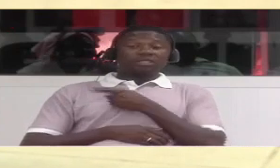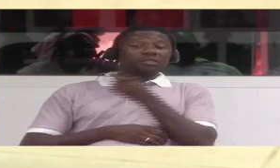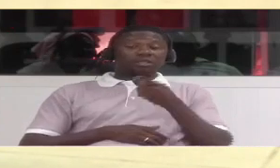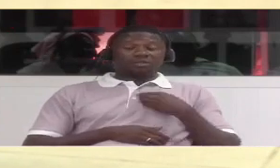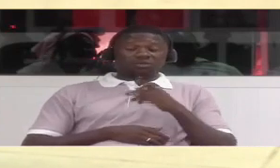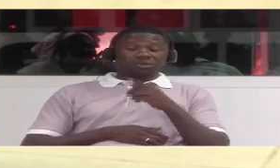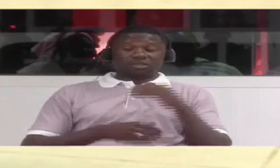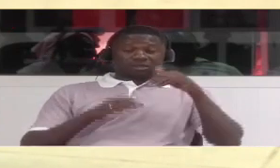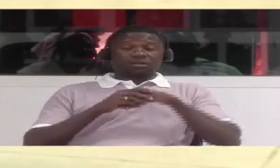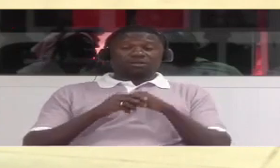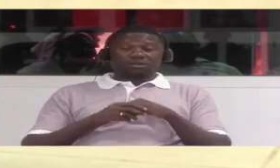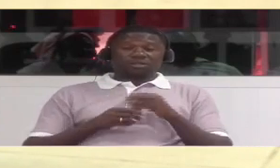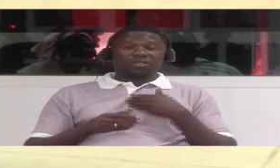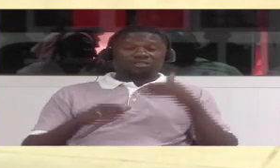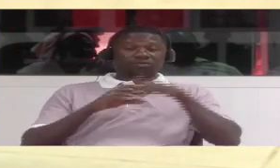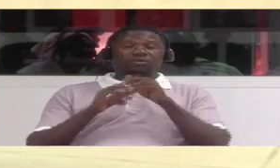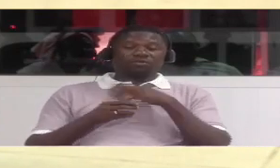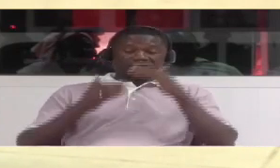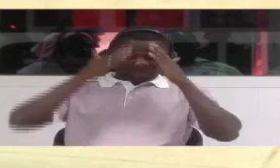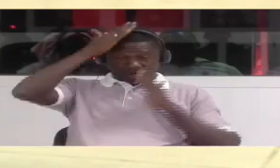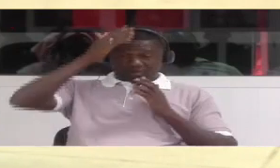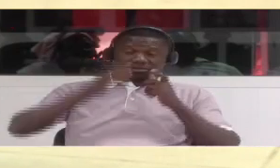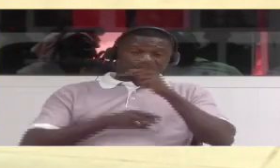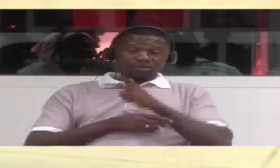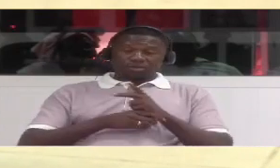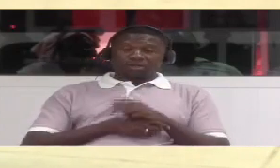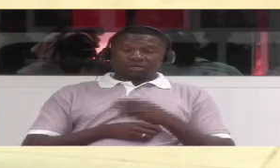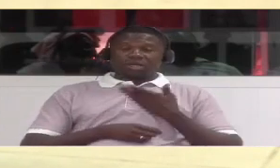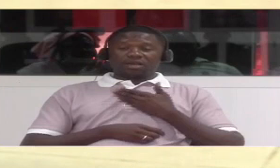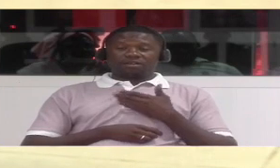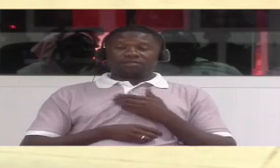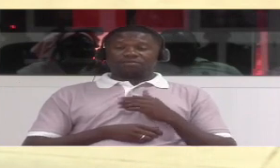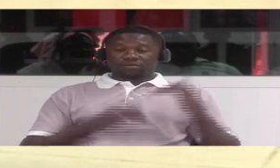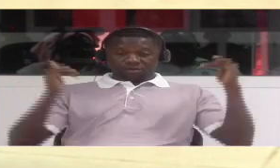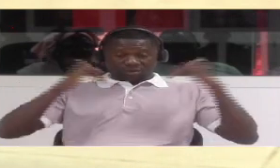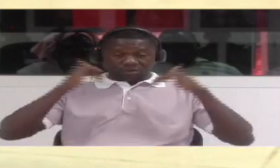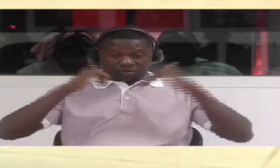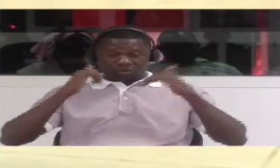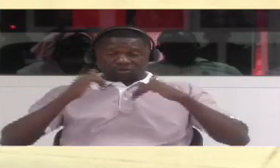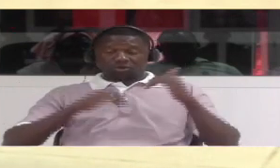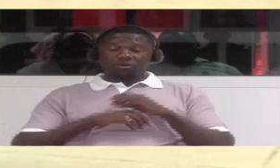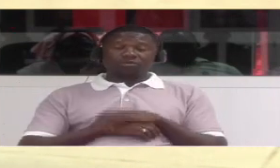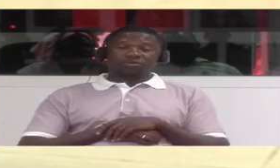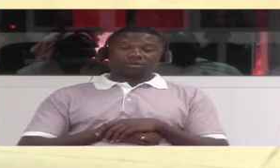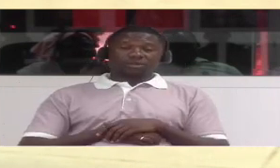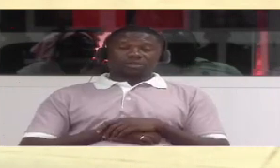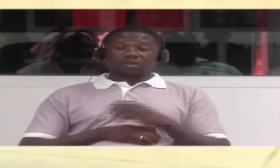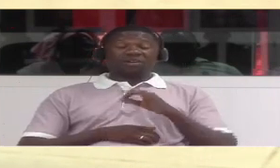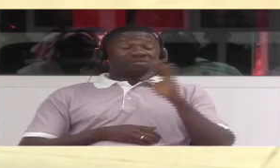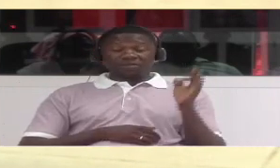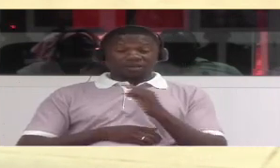incurred the wrath of the army and prompted that press conference, and they were very hostile to the